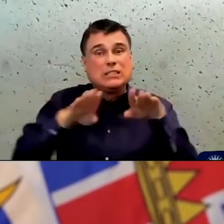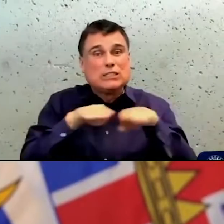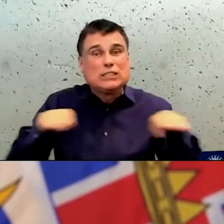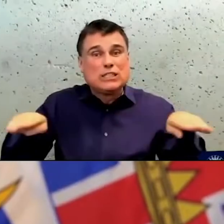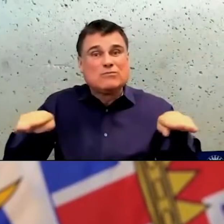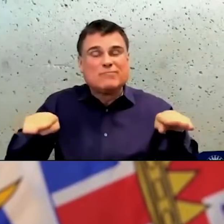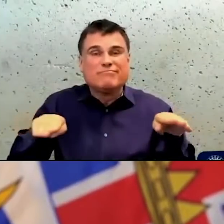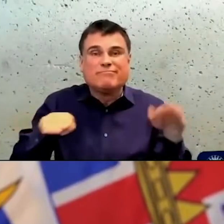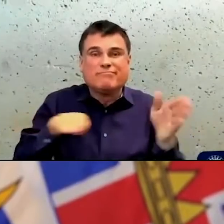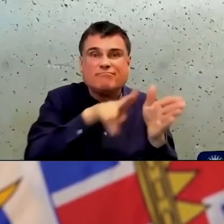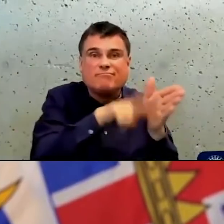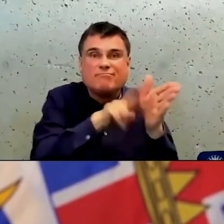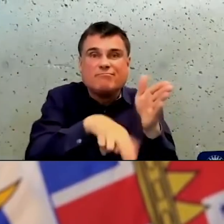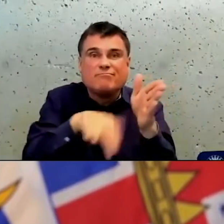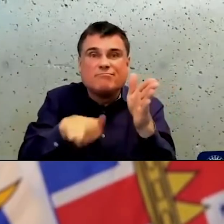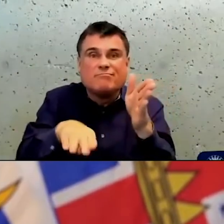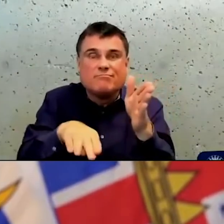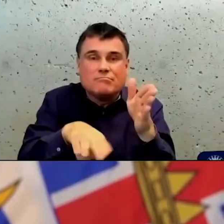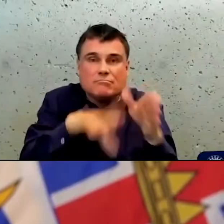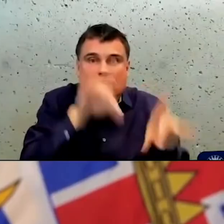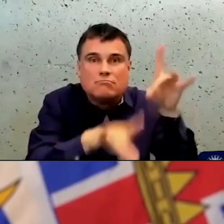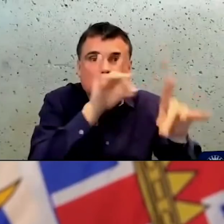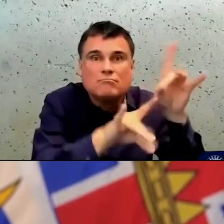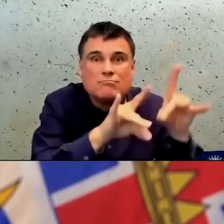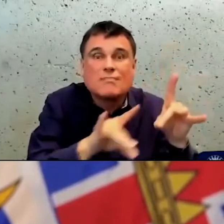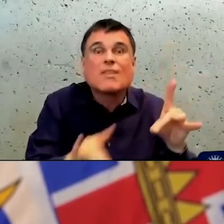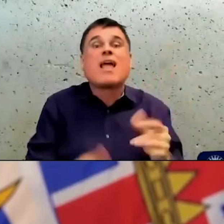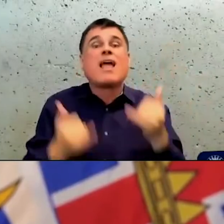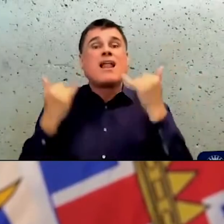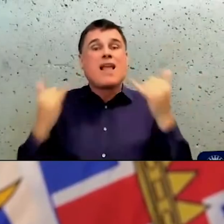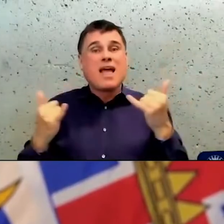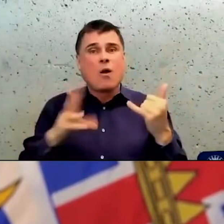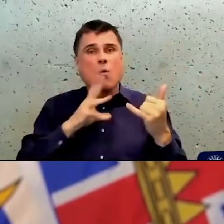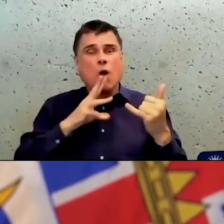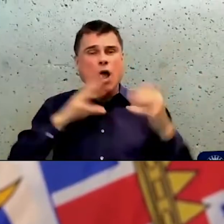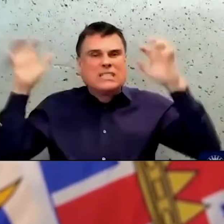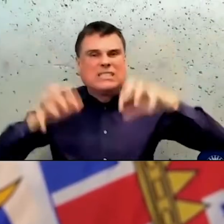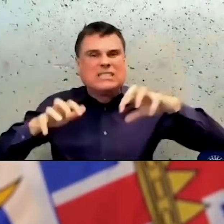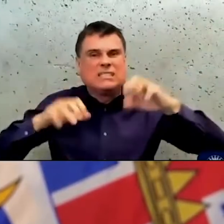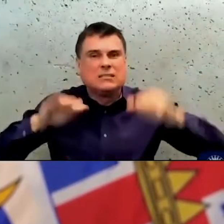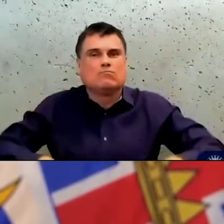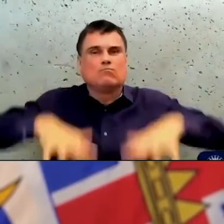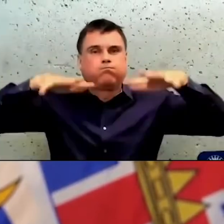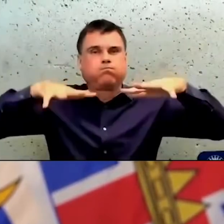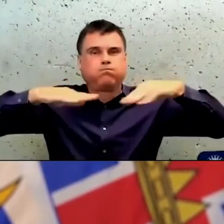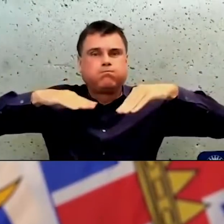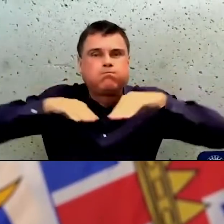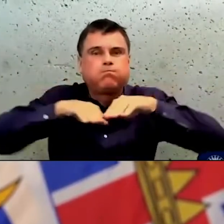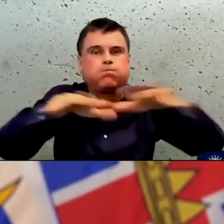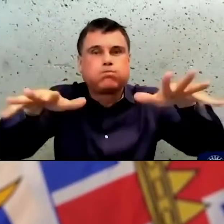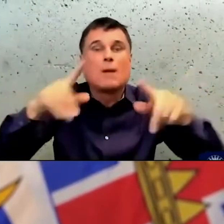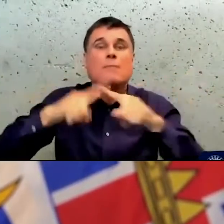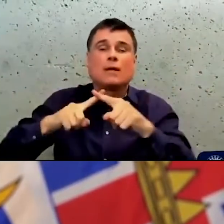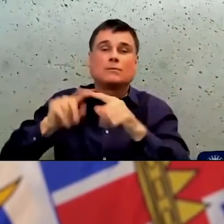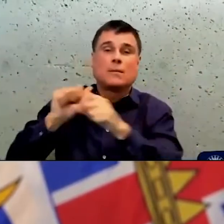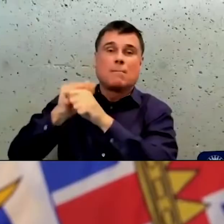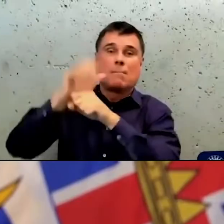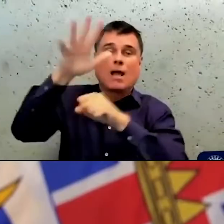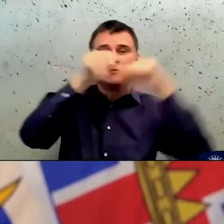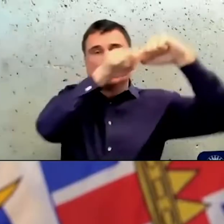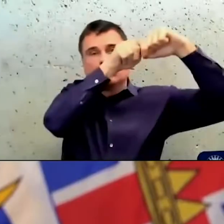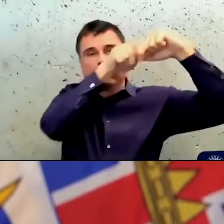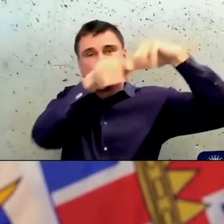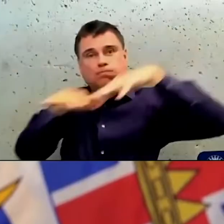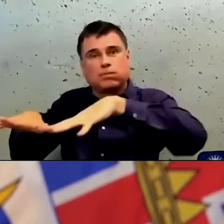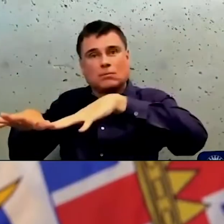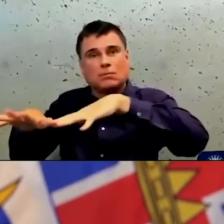and the landslides. But we have seen that people in BC are generous and kind and